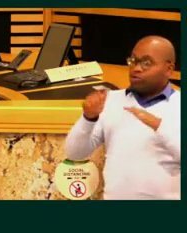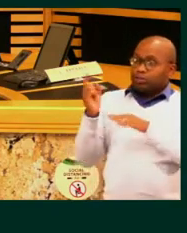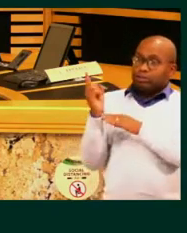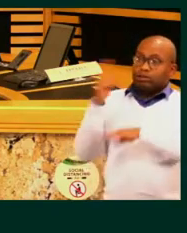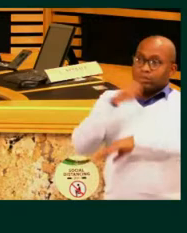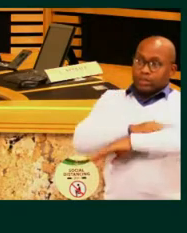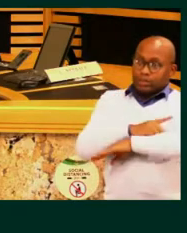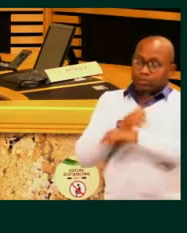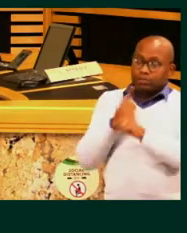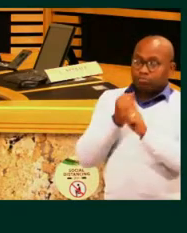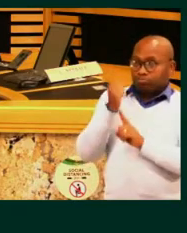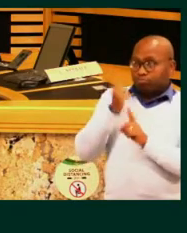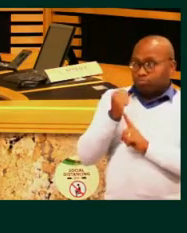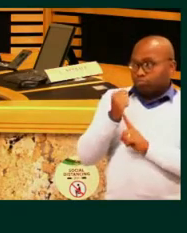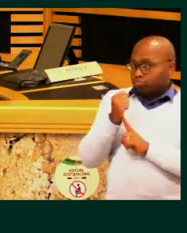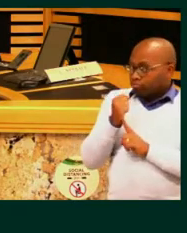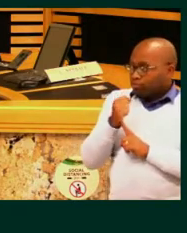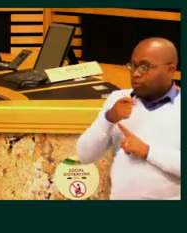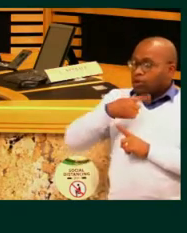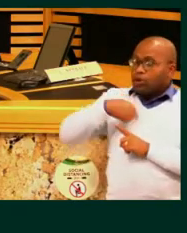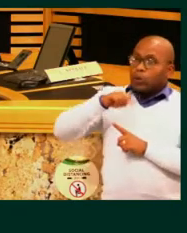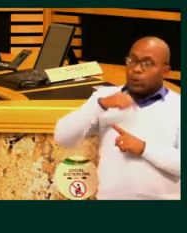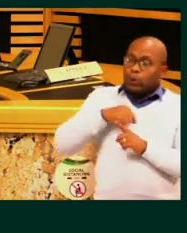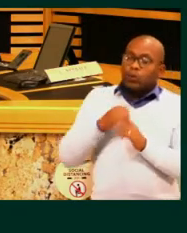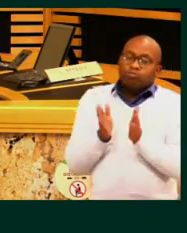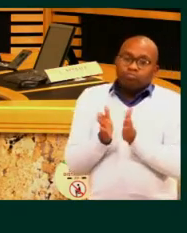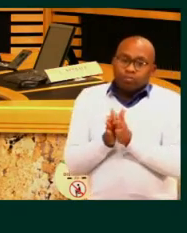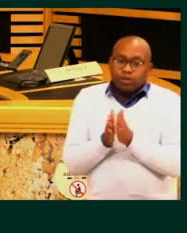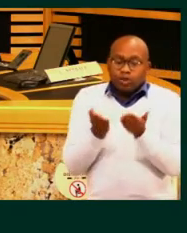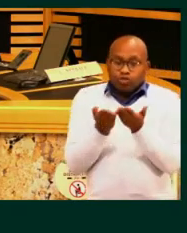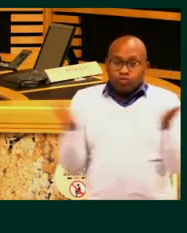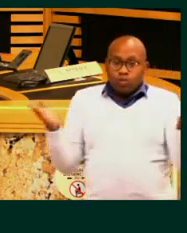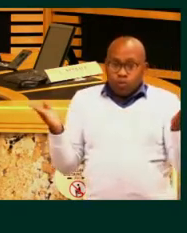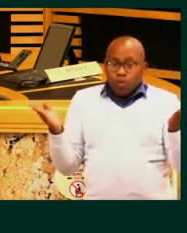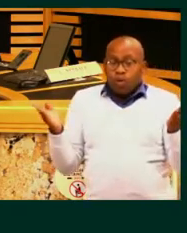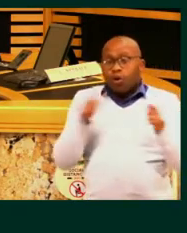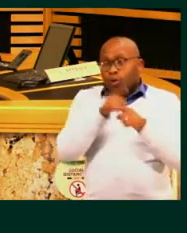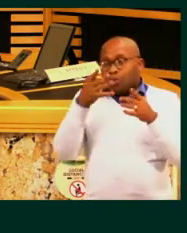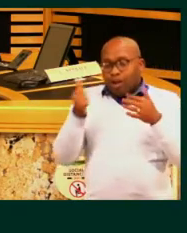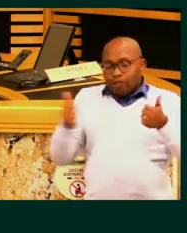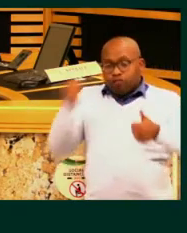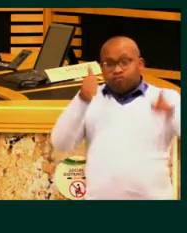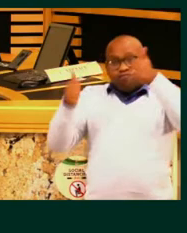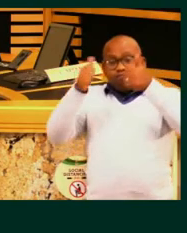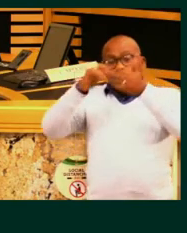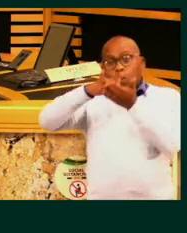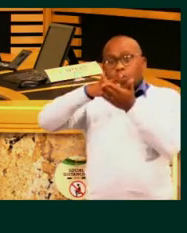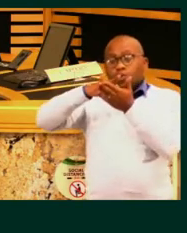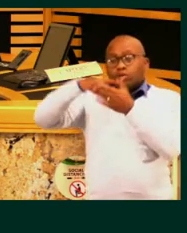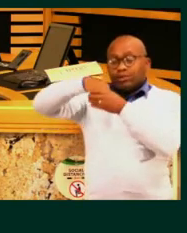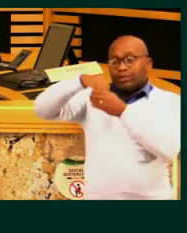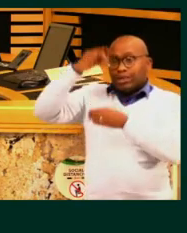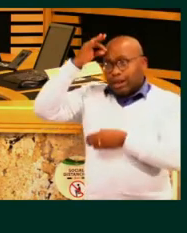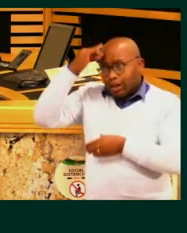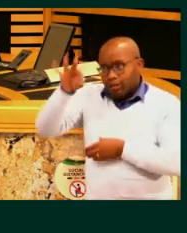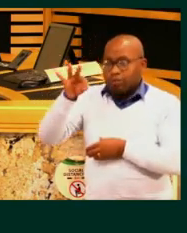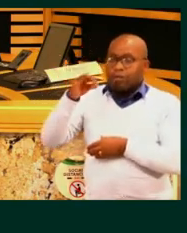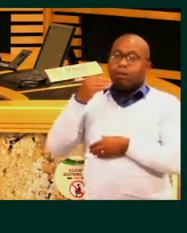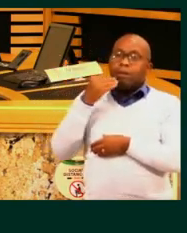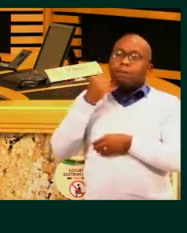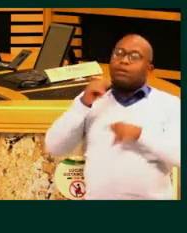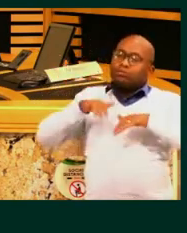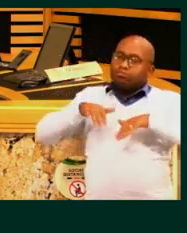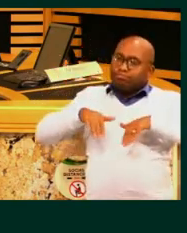members we urge you all especially those who occupy leadership positions in government organizations and Society to refrain from making